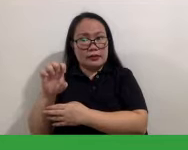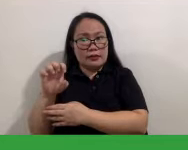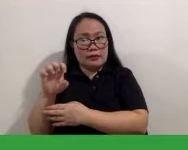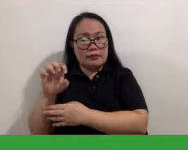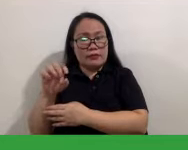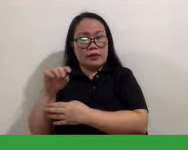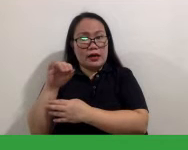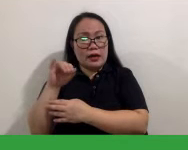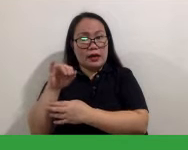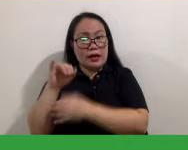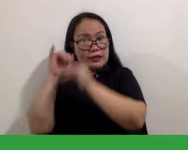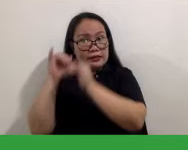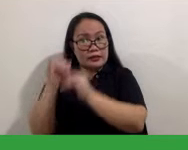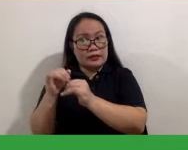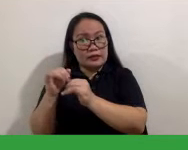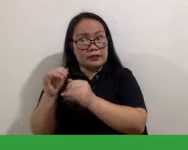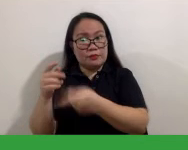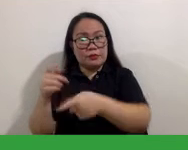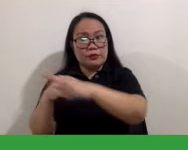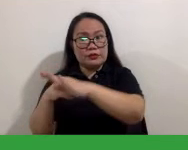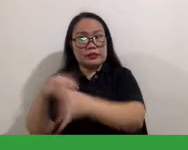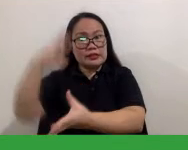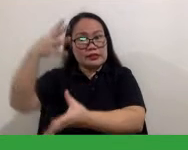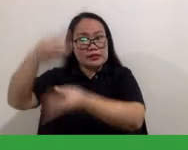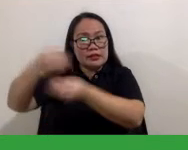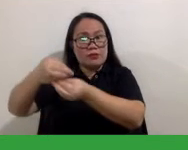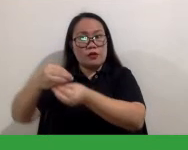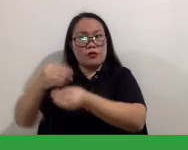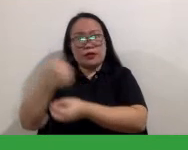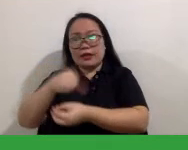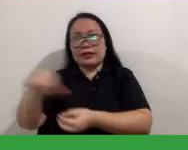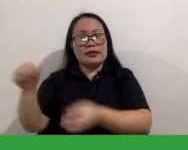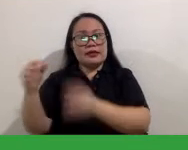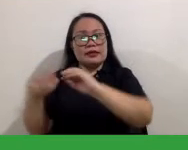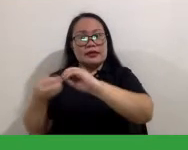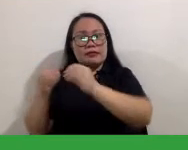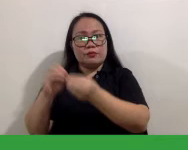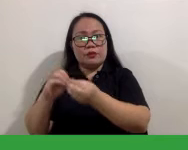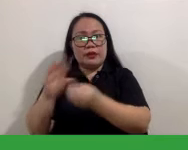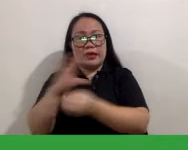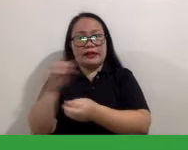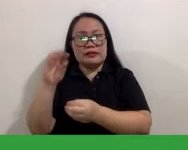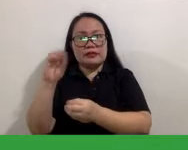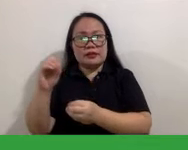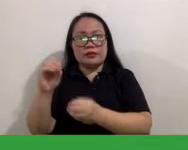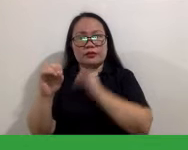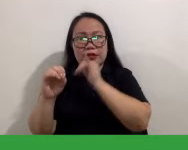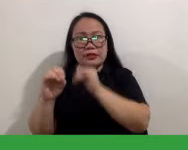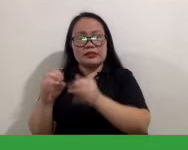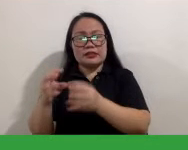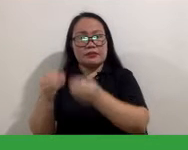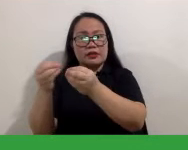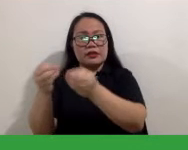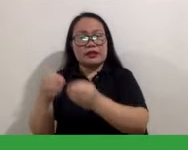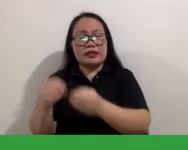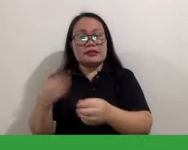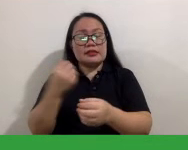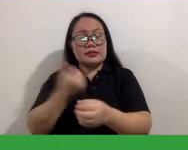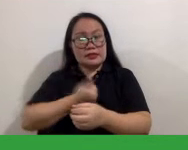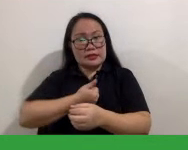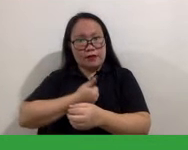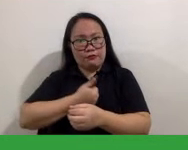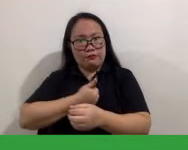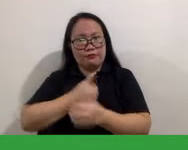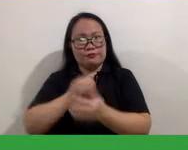The sum of any number and zero is the given number itself. Let's have an example. Okay. So,